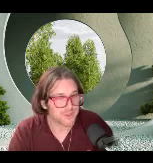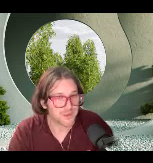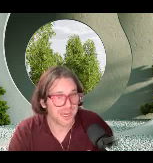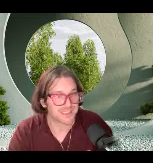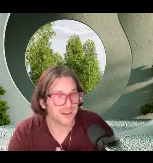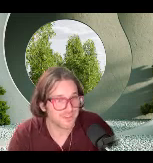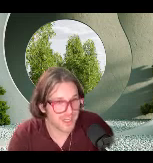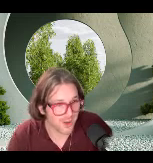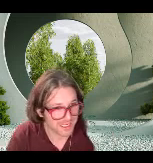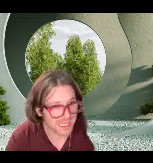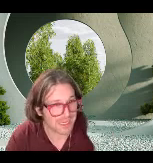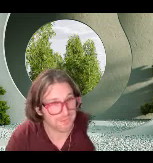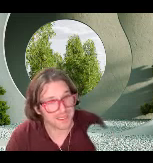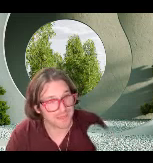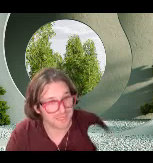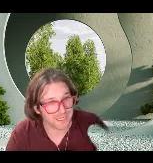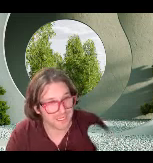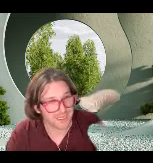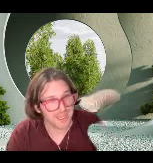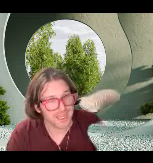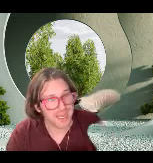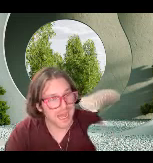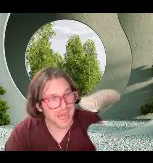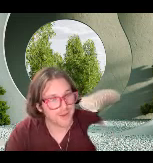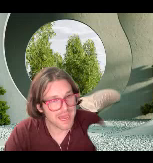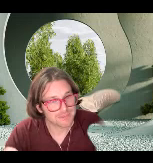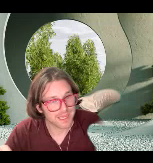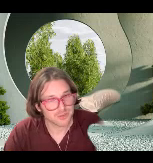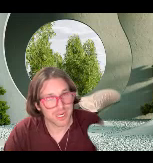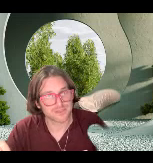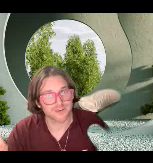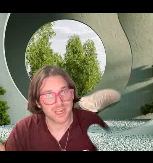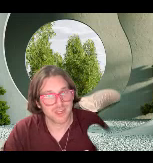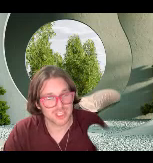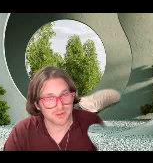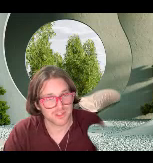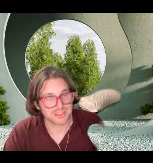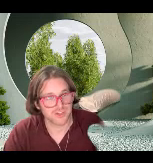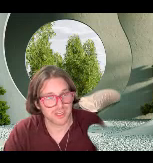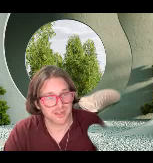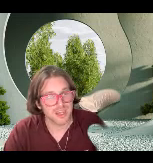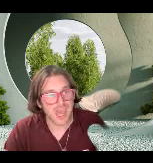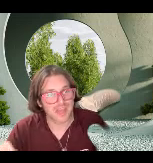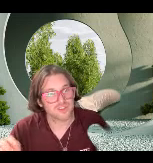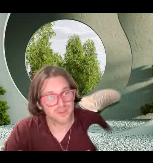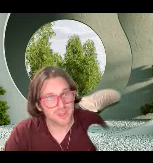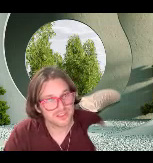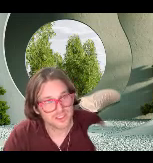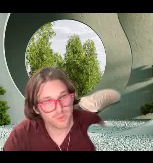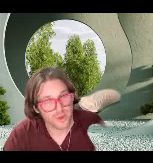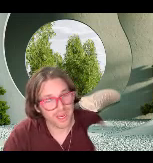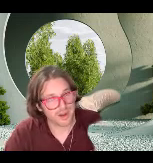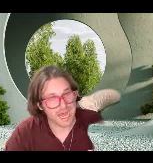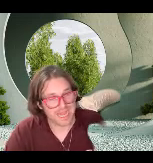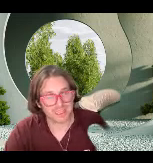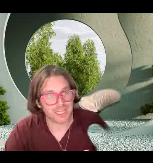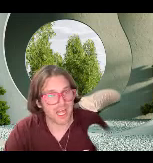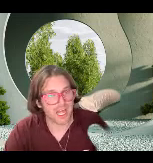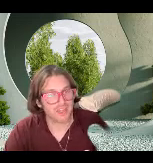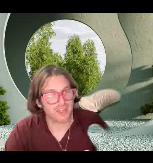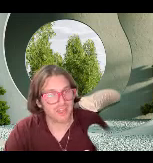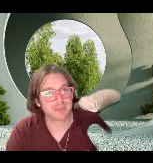cultivate multiple ways of knowing and making meaning? And how do we maximize transfer and generalization? And so this is where